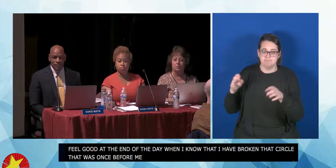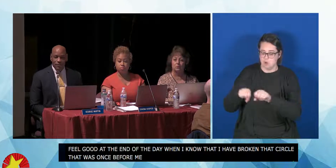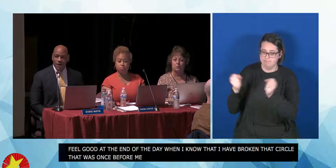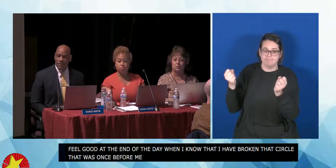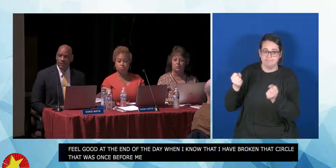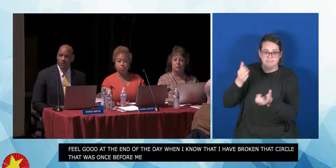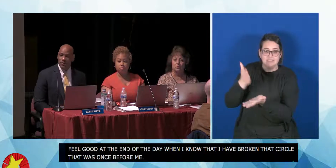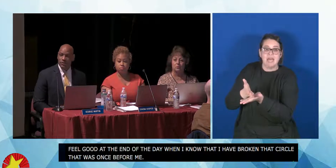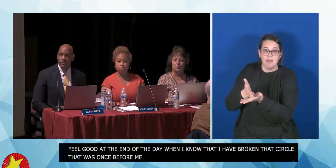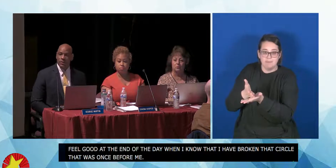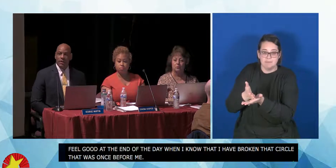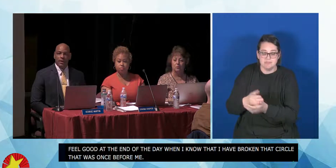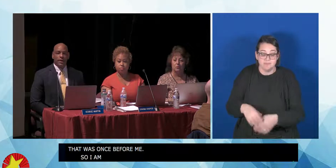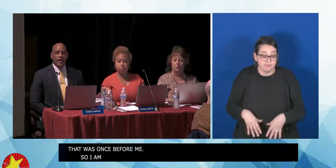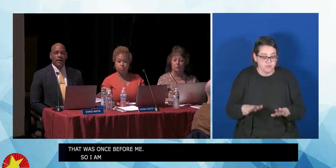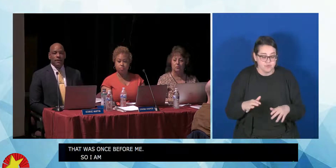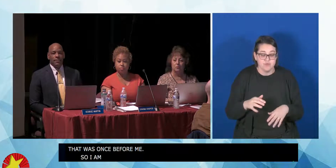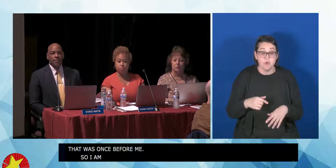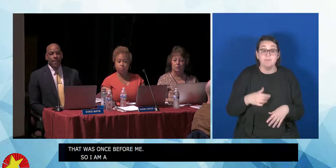a father of 2.